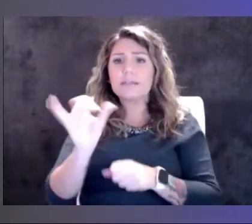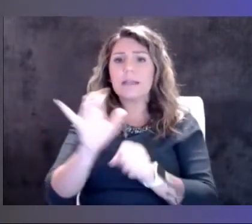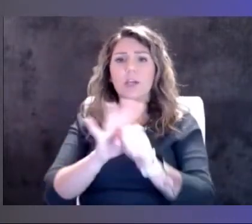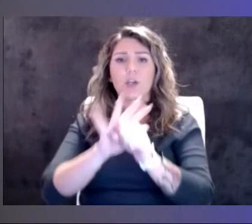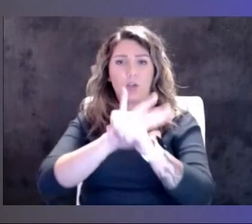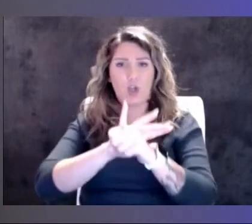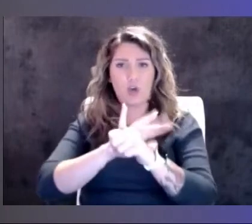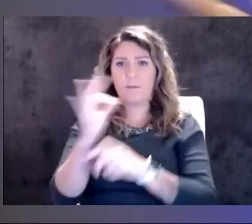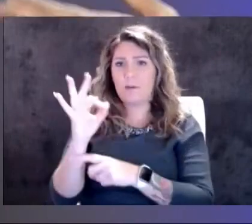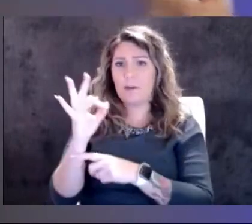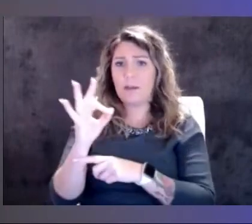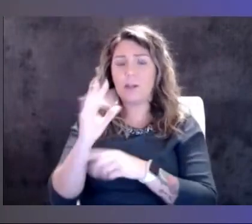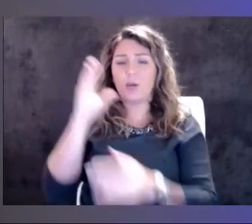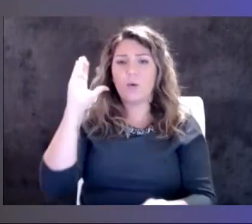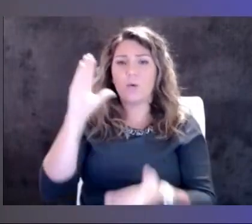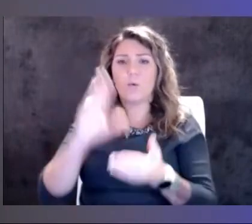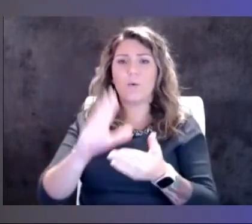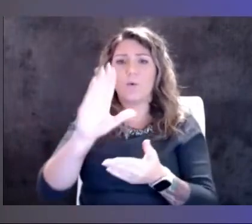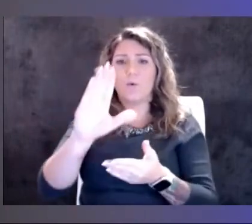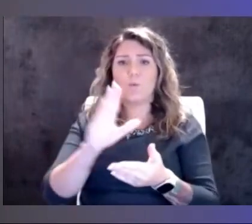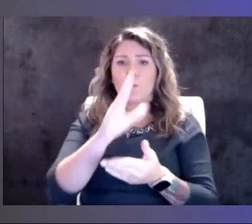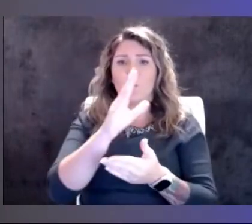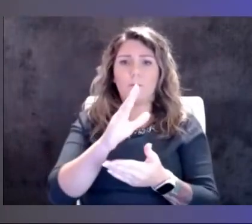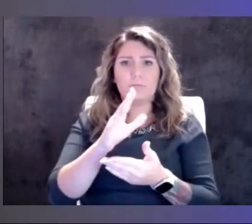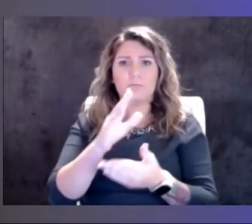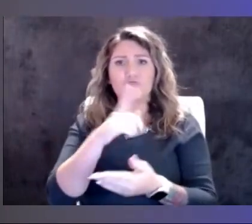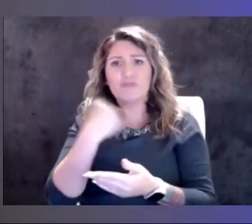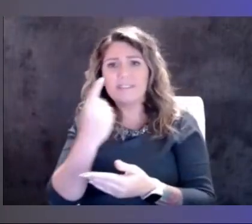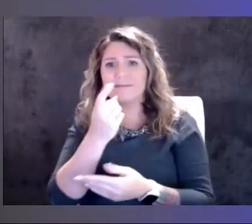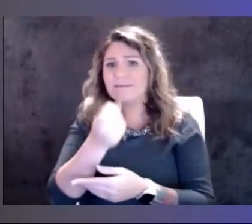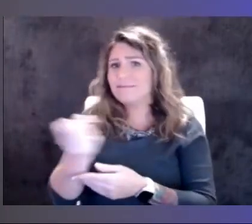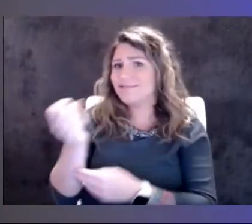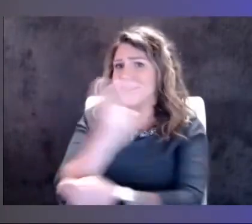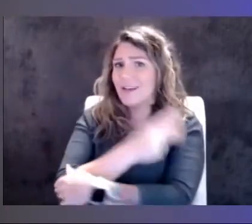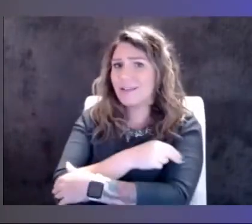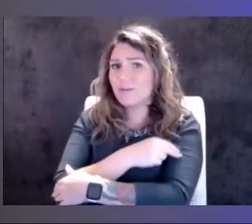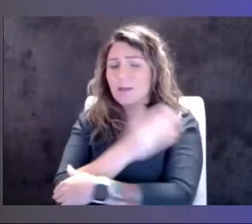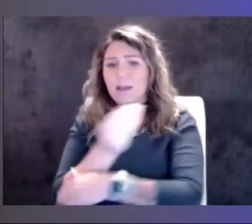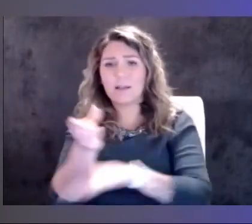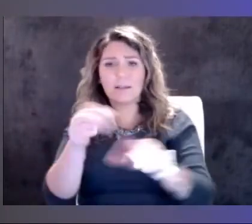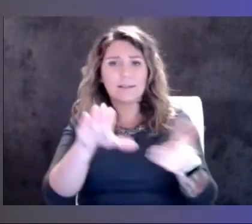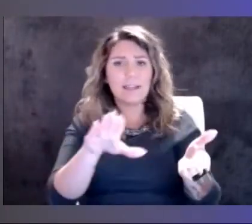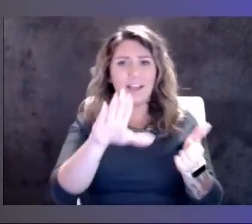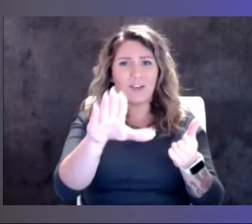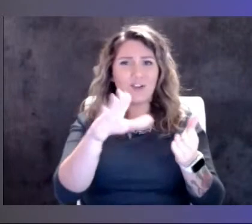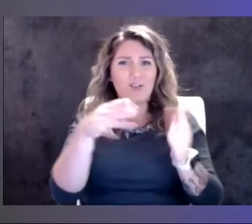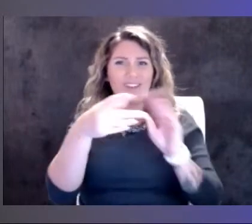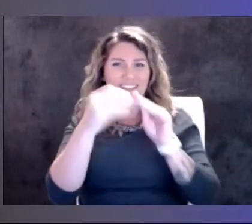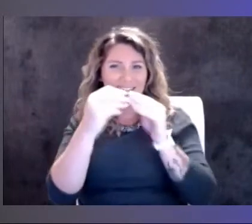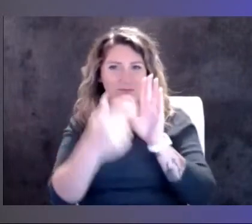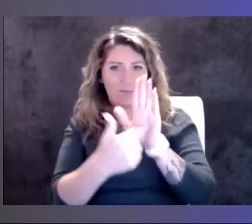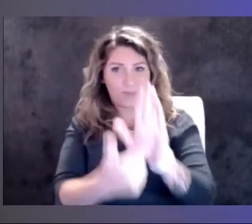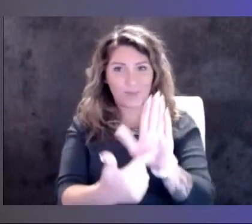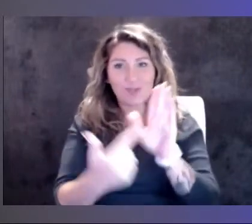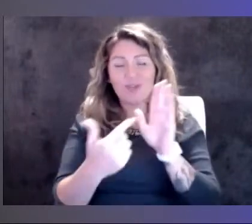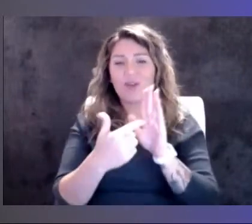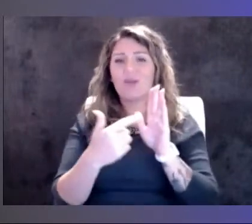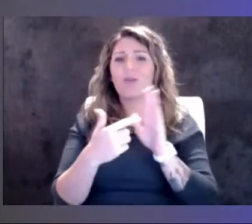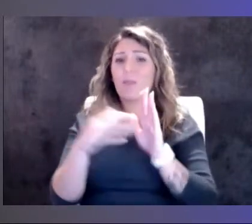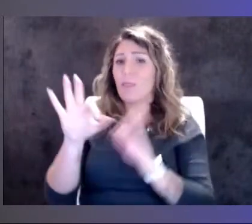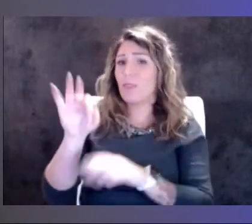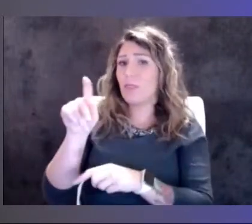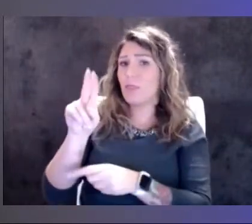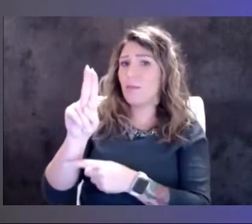risk of hospitalization and death, just like the numbers were highlighted at the beginning of the show. So as we get to a place, so the flu is a vaccine